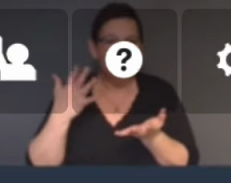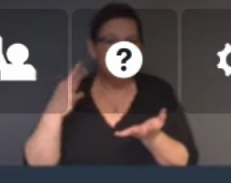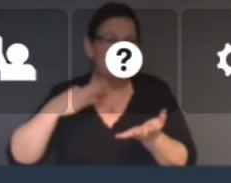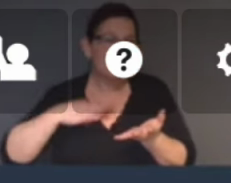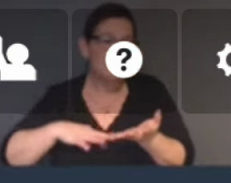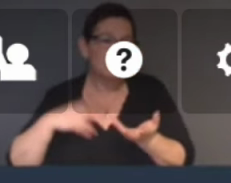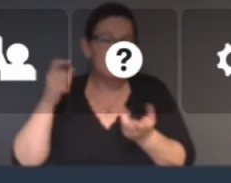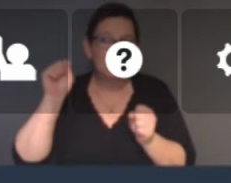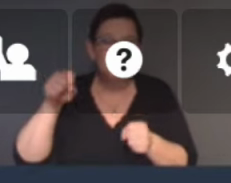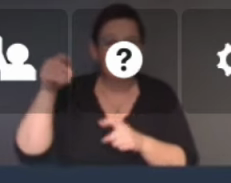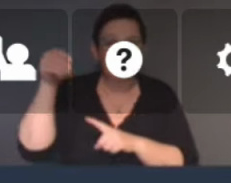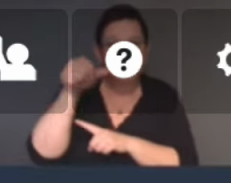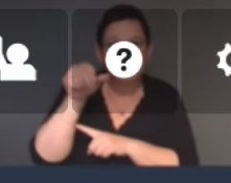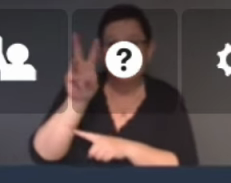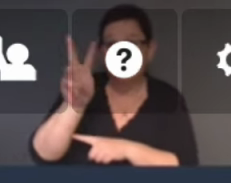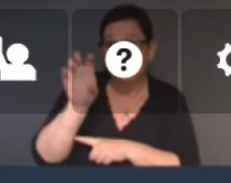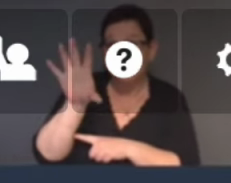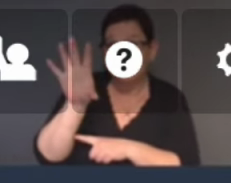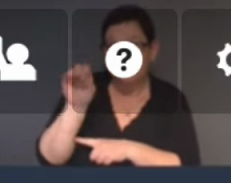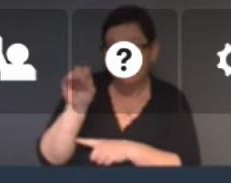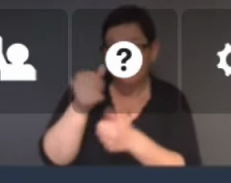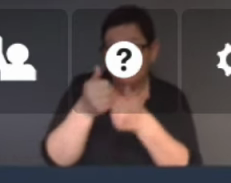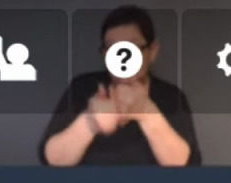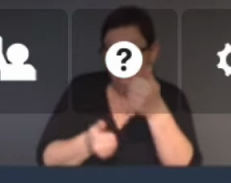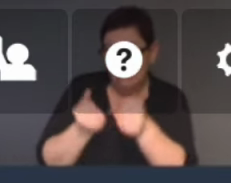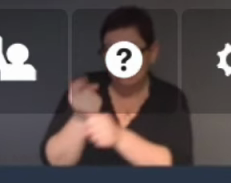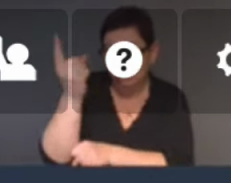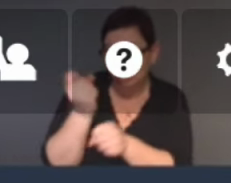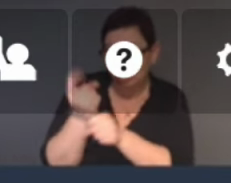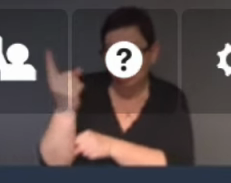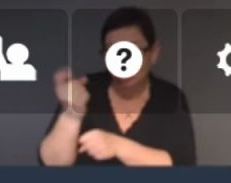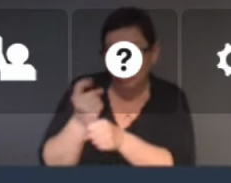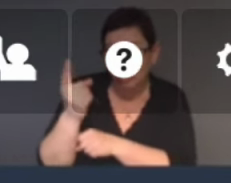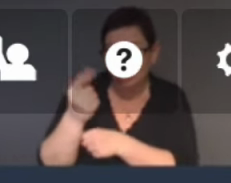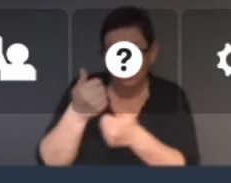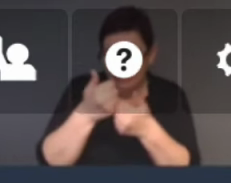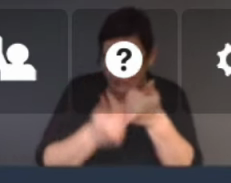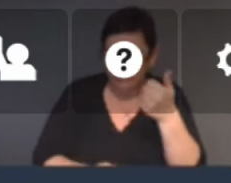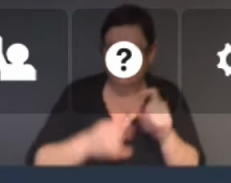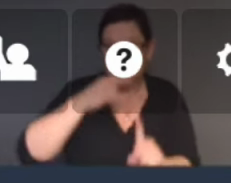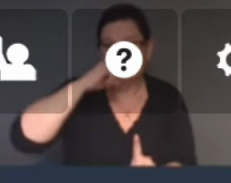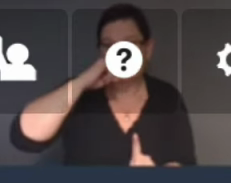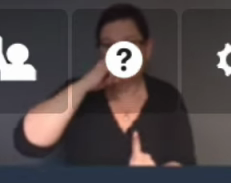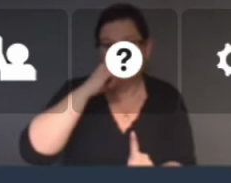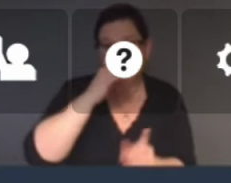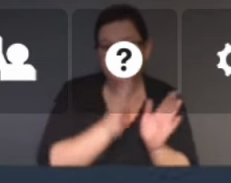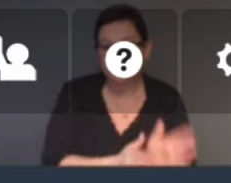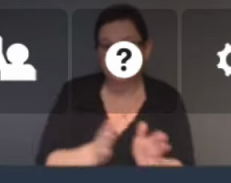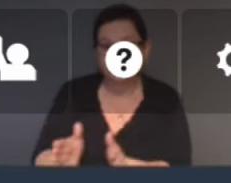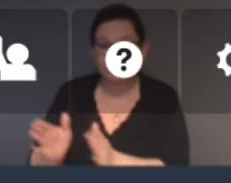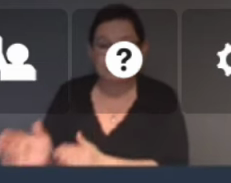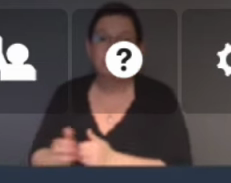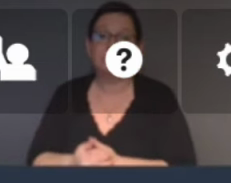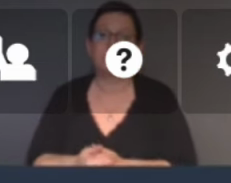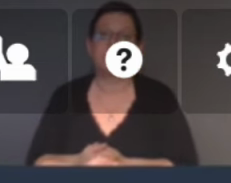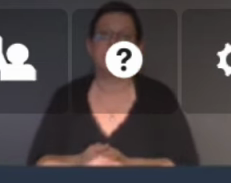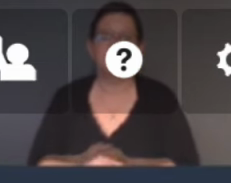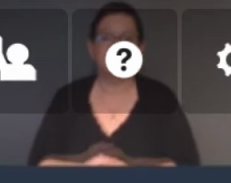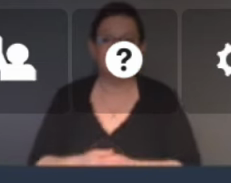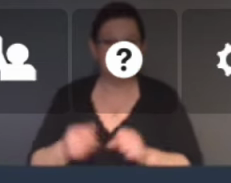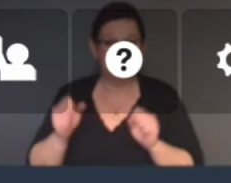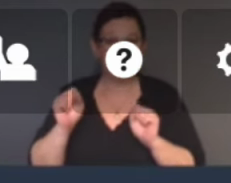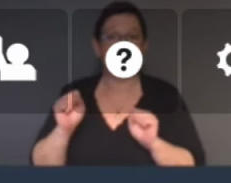You can apply for the Canada dental benefit through the CRA's online service, My Account, or by calling the number on your